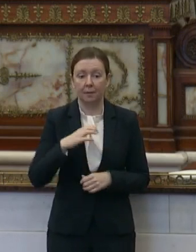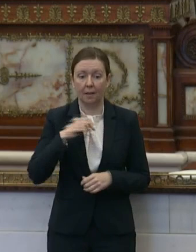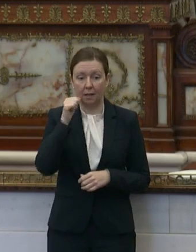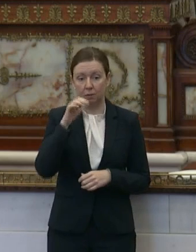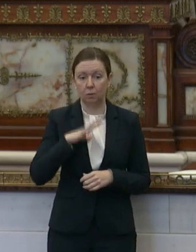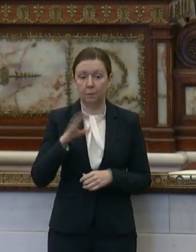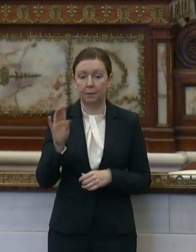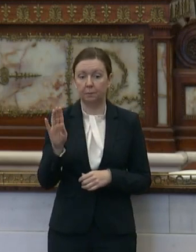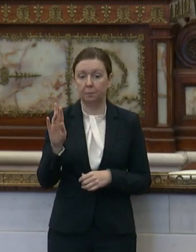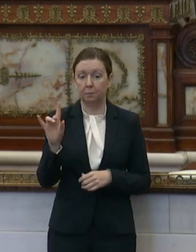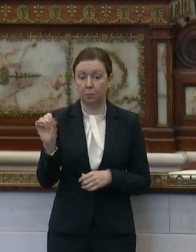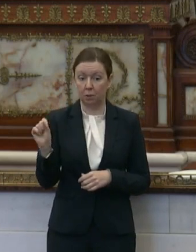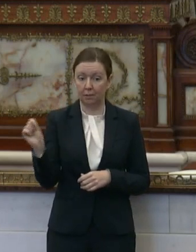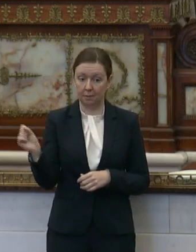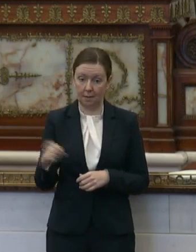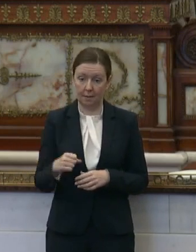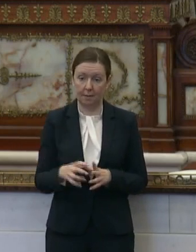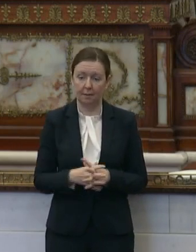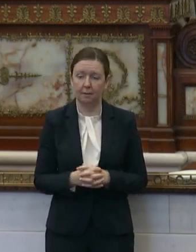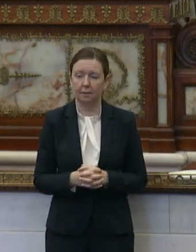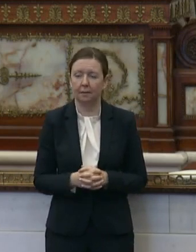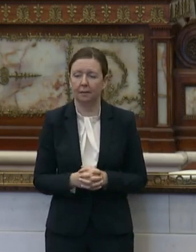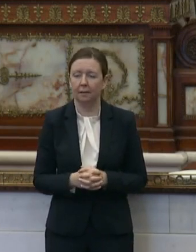Councilwoman Brooks? Aye.